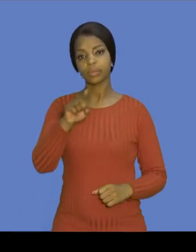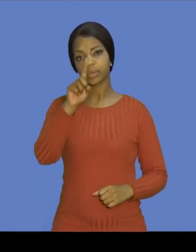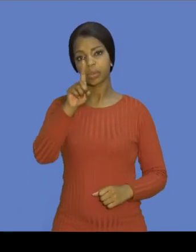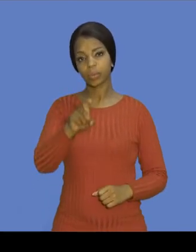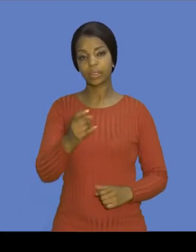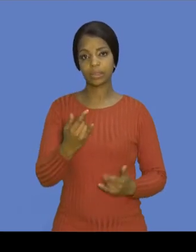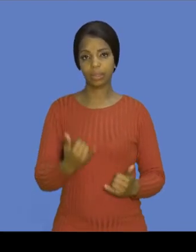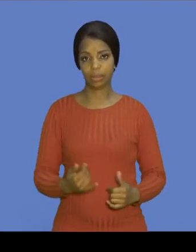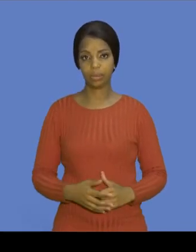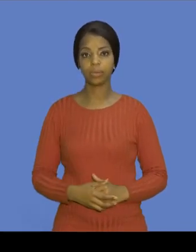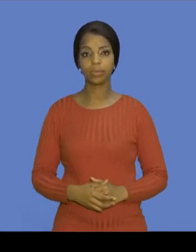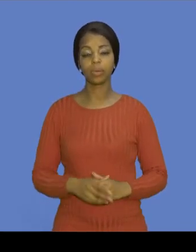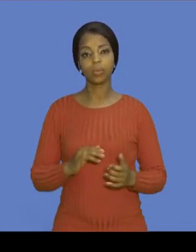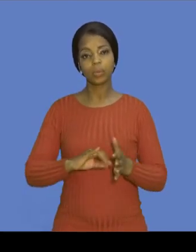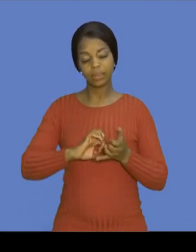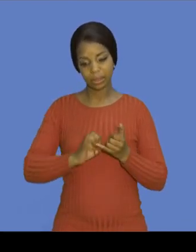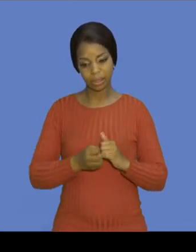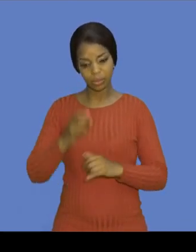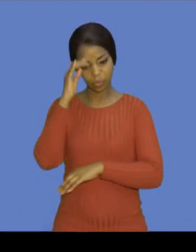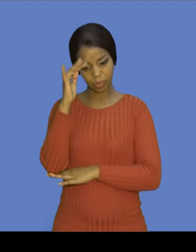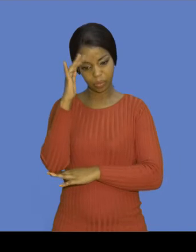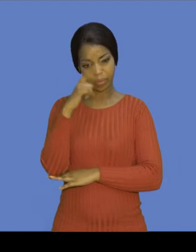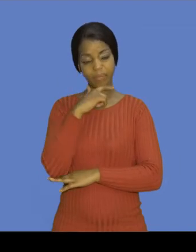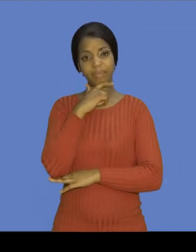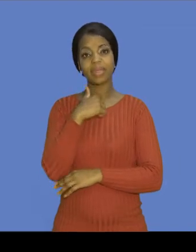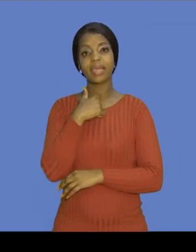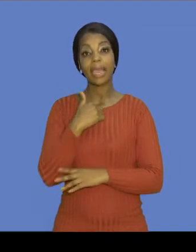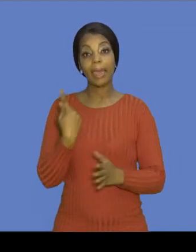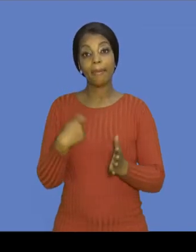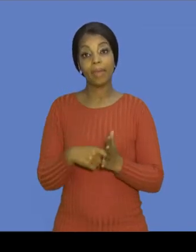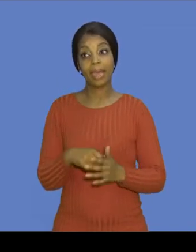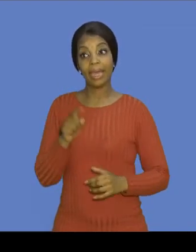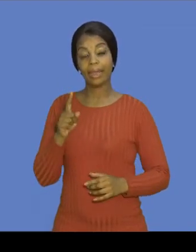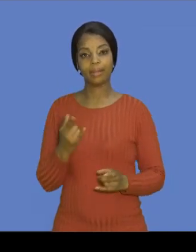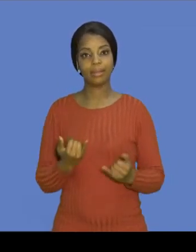question that we're going to then try to ponder on is, instead of buying this